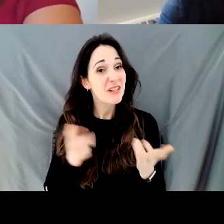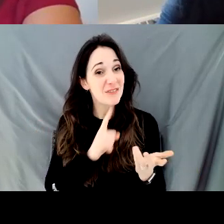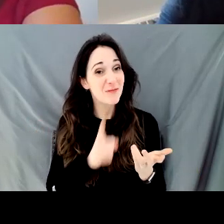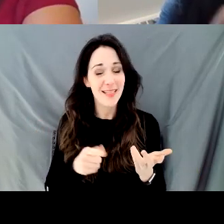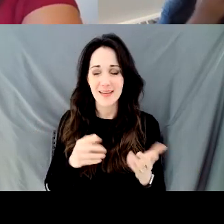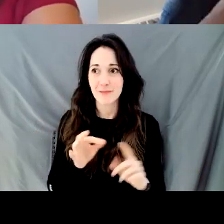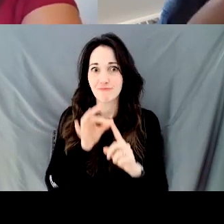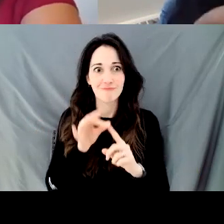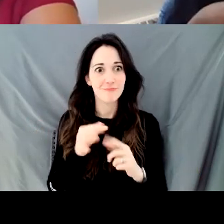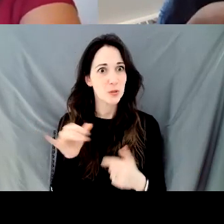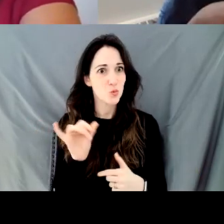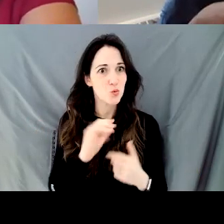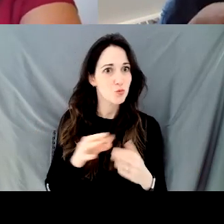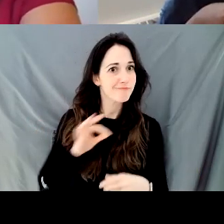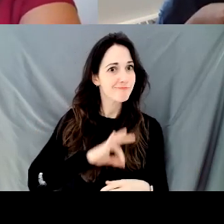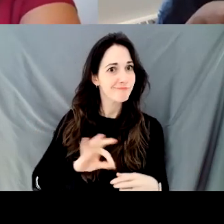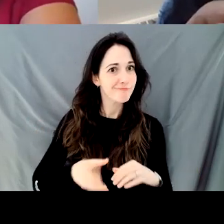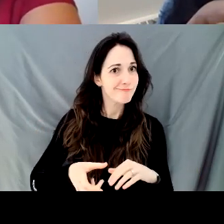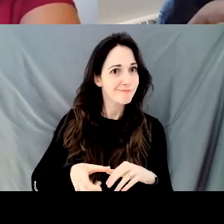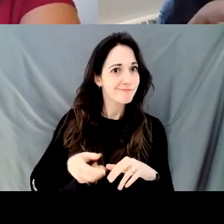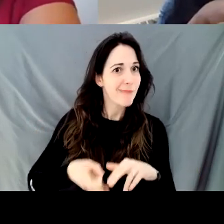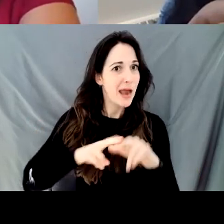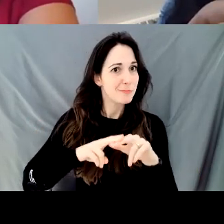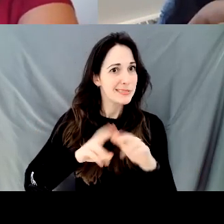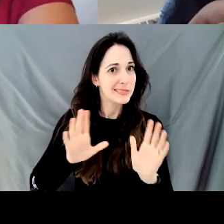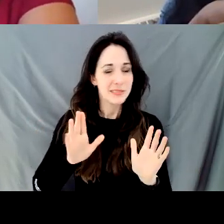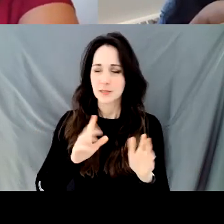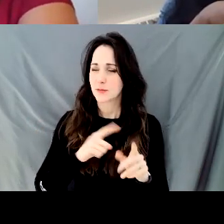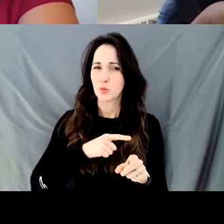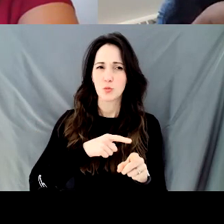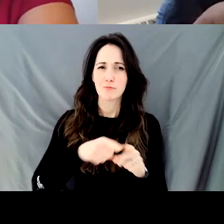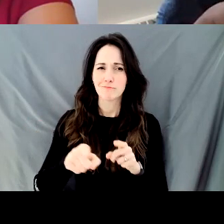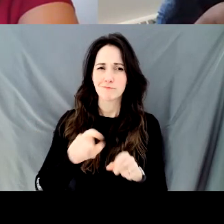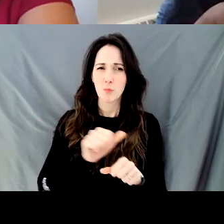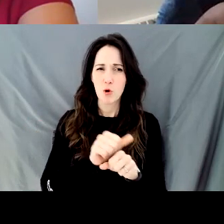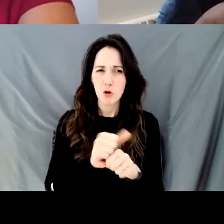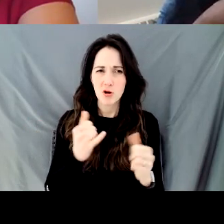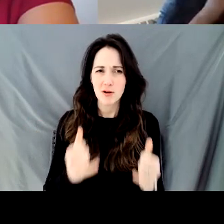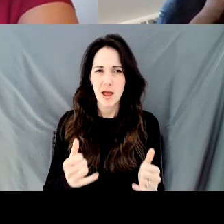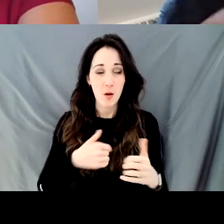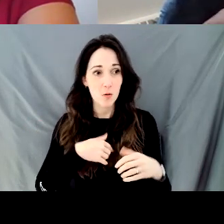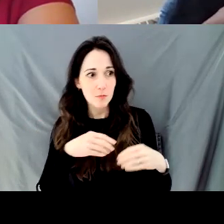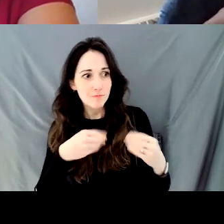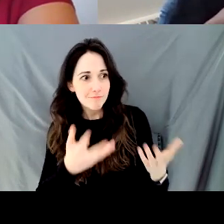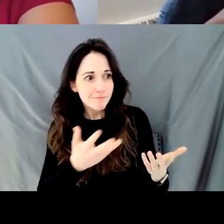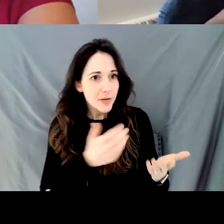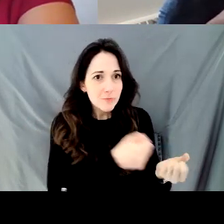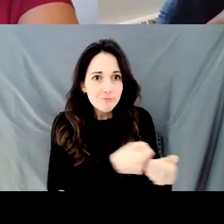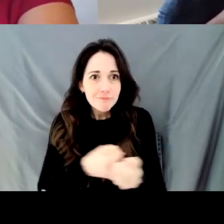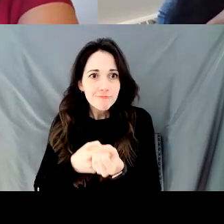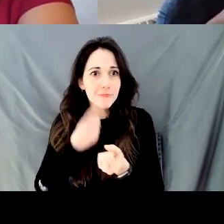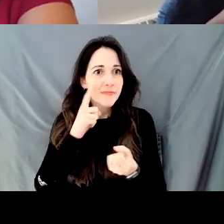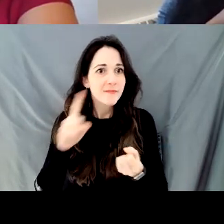to the table, especially like in the line of work that I'm in now of like trying to create spaces for students of color and trying to